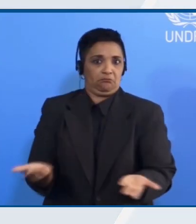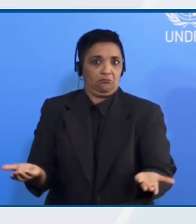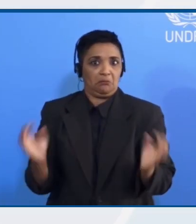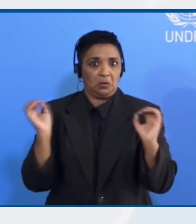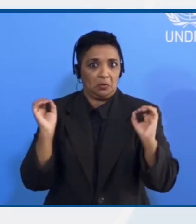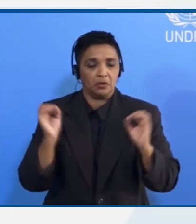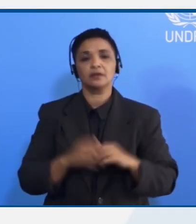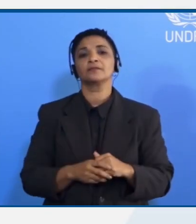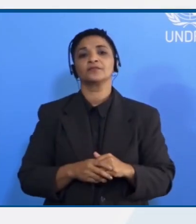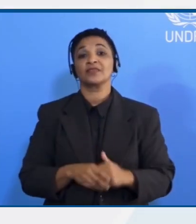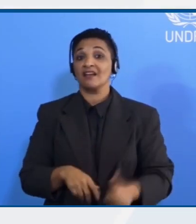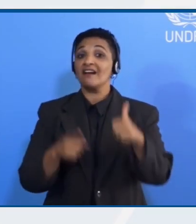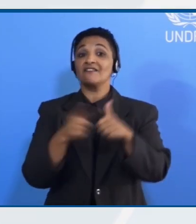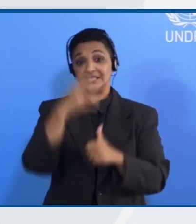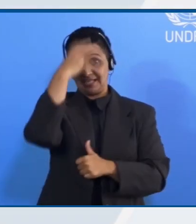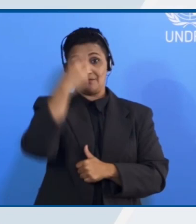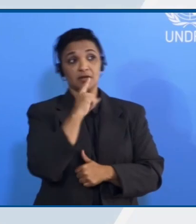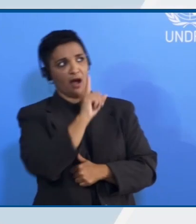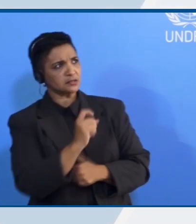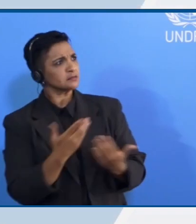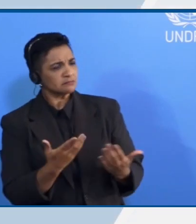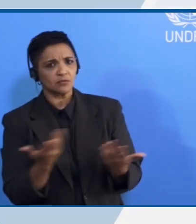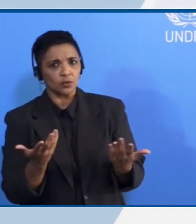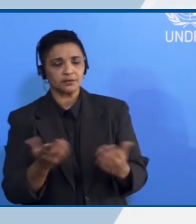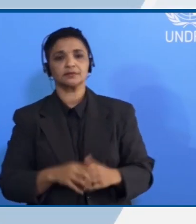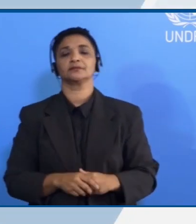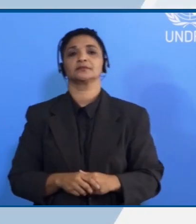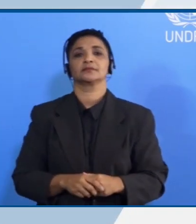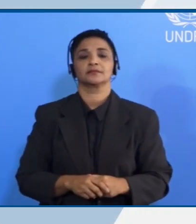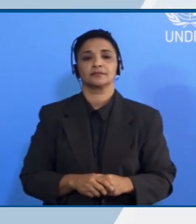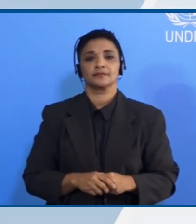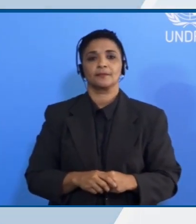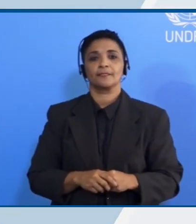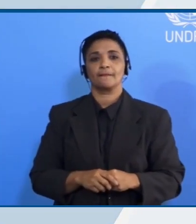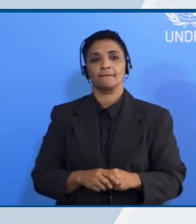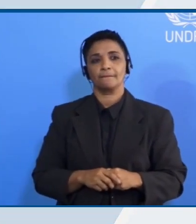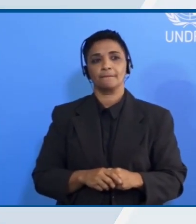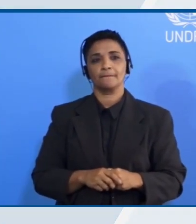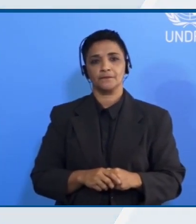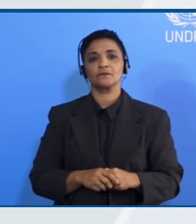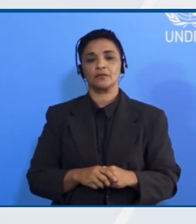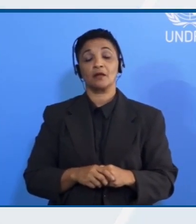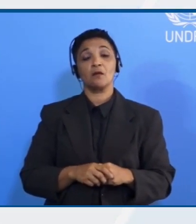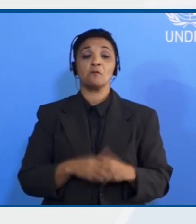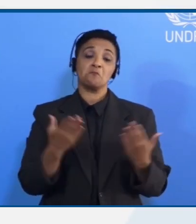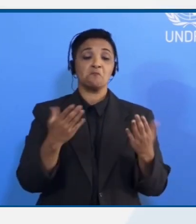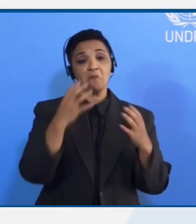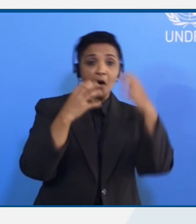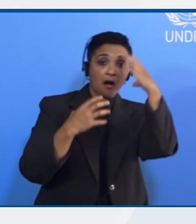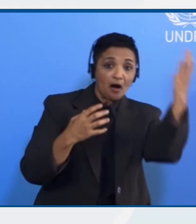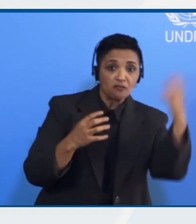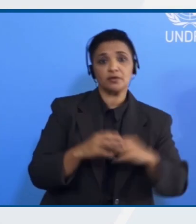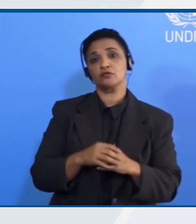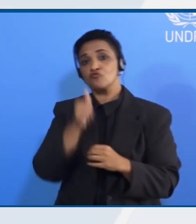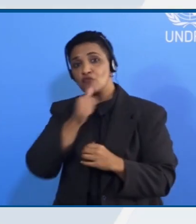The first thing they said and asked us is, what kind of public-private